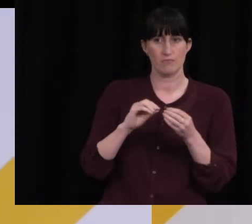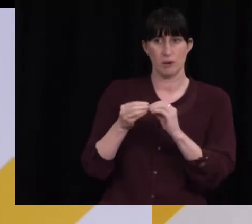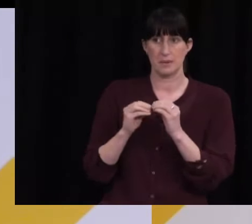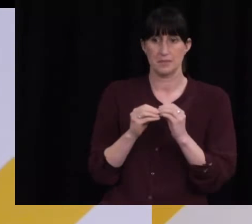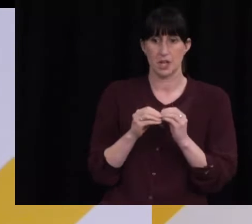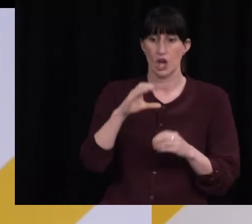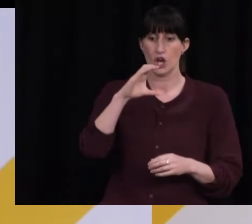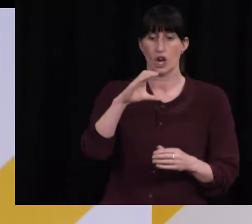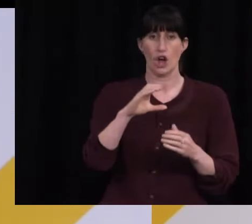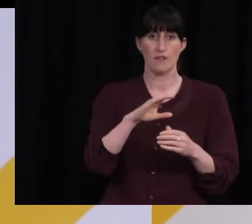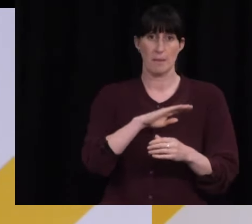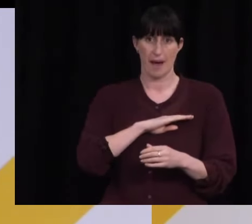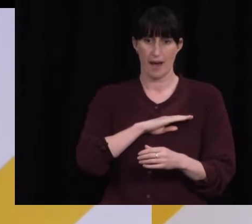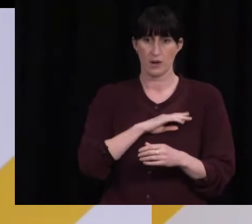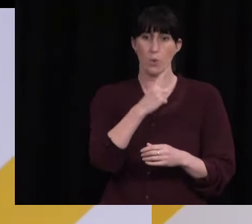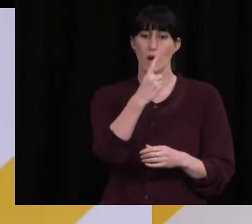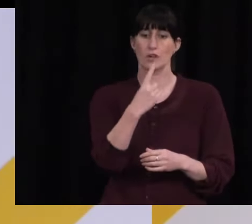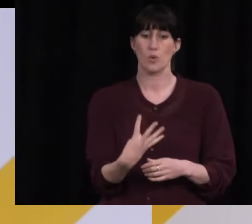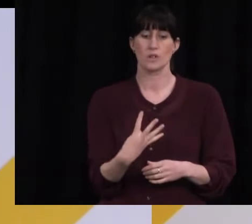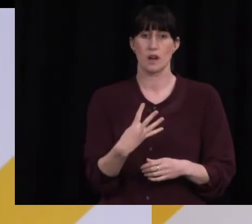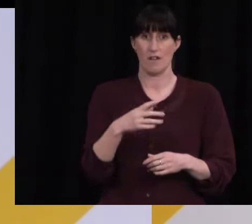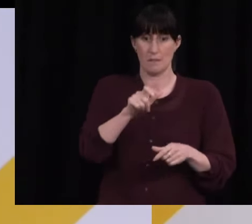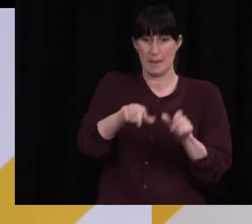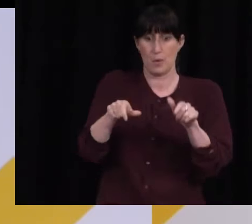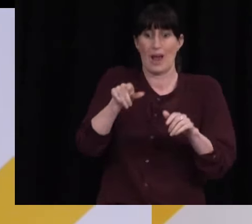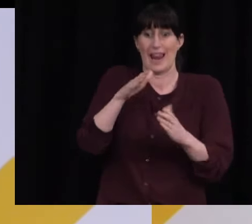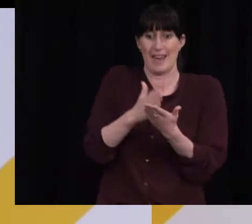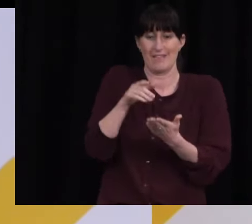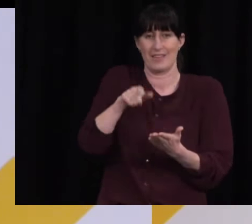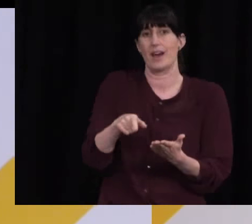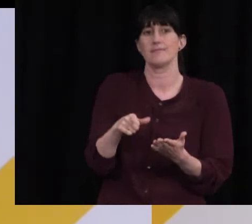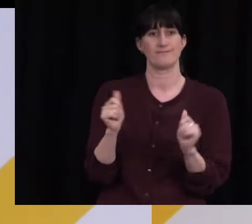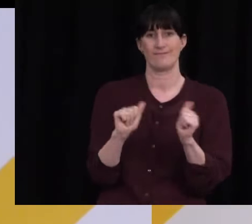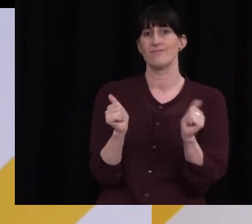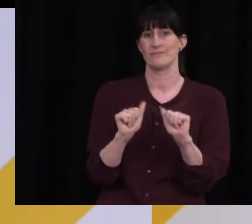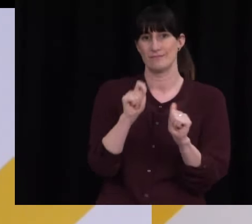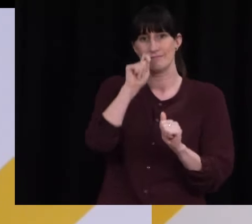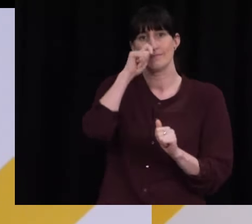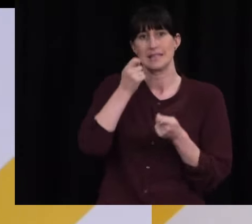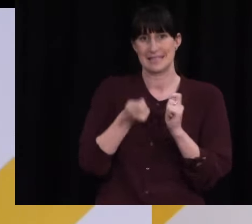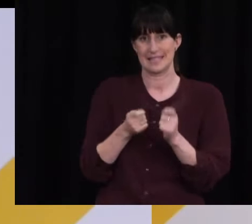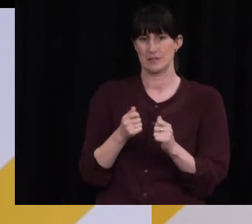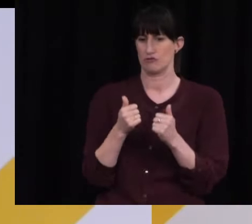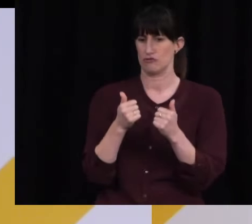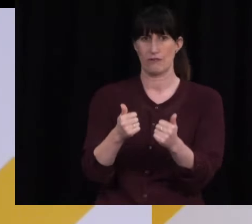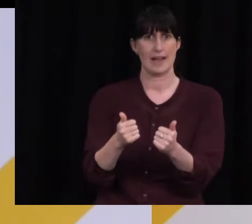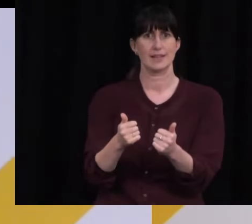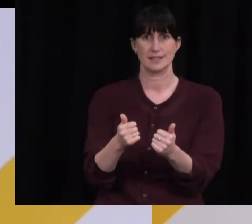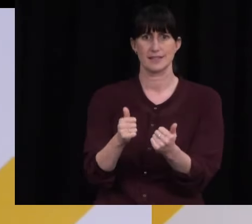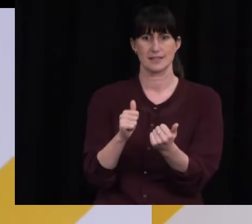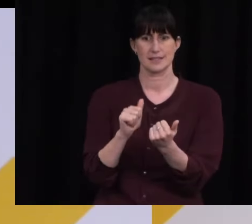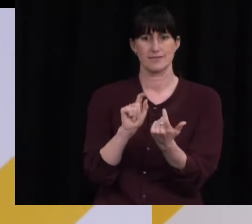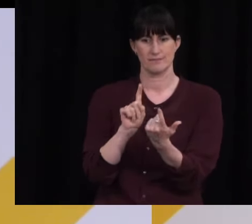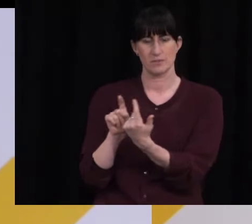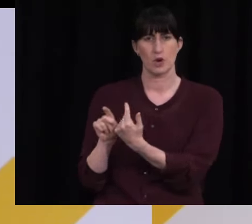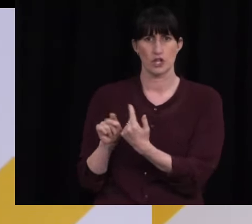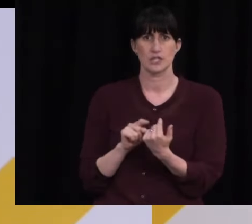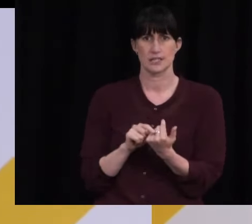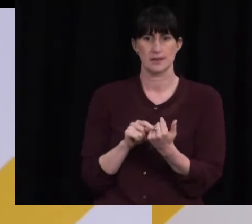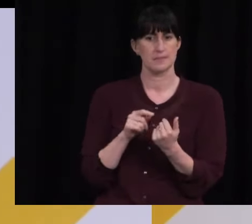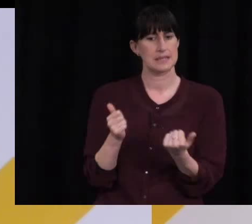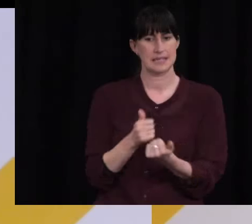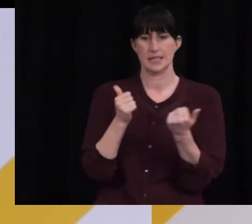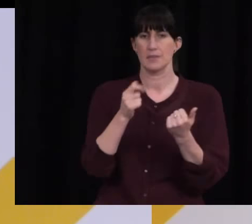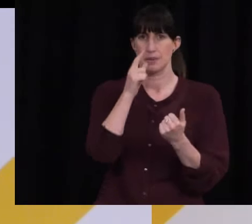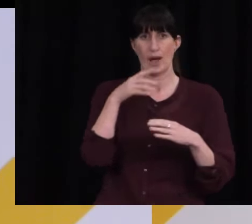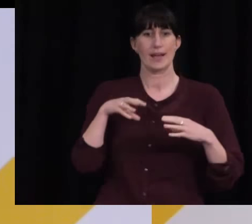over a quarter of the residents in Clover Park have been tested, so we've seen a great response, and I think the team's finding really, really high levels of acceptance of